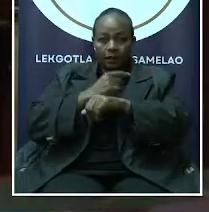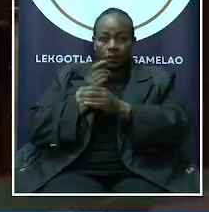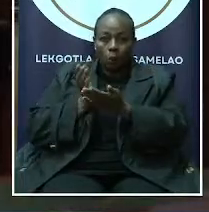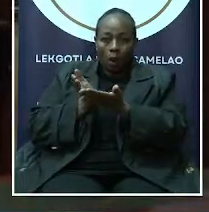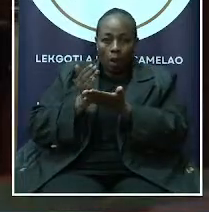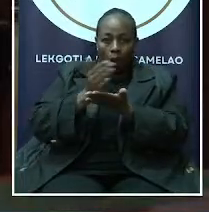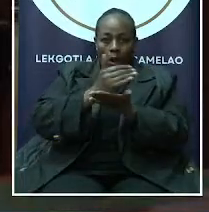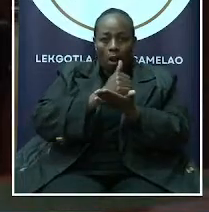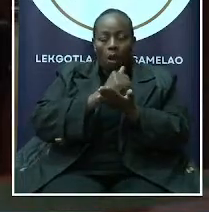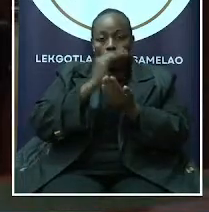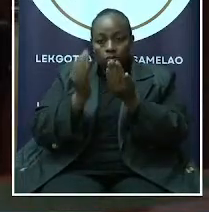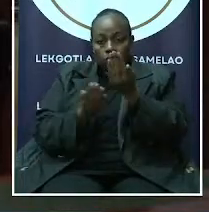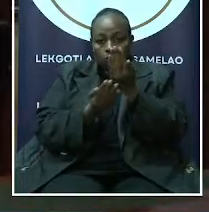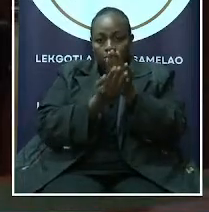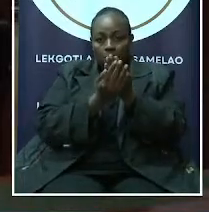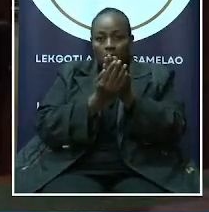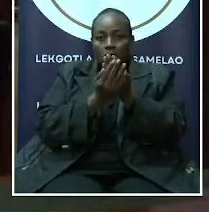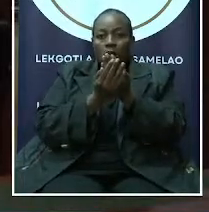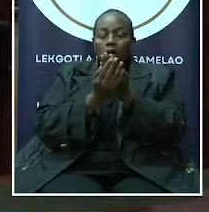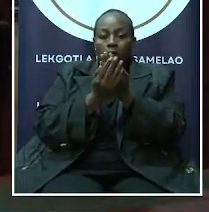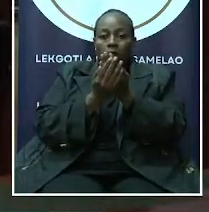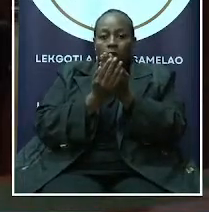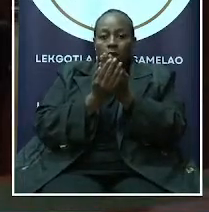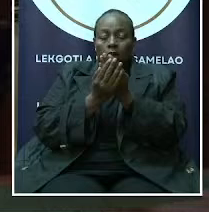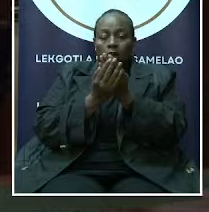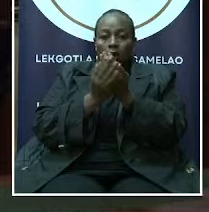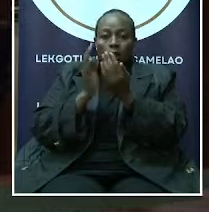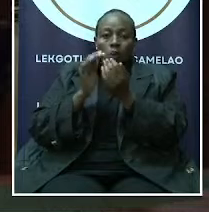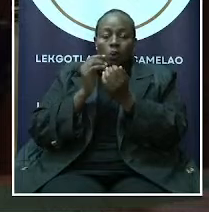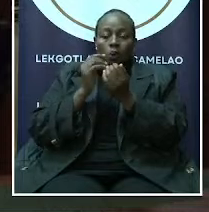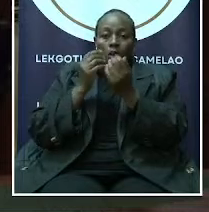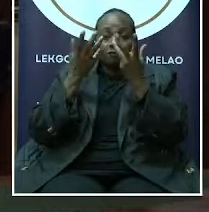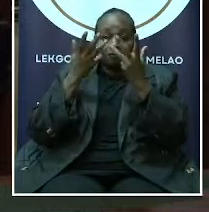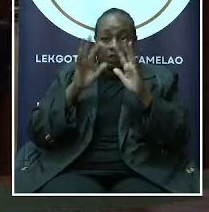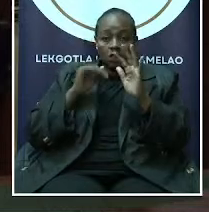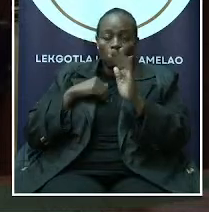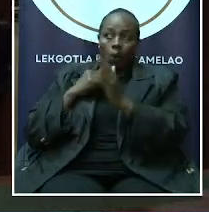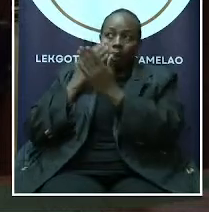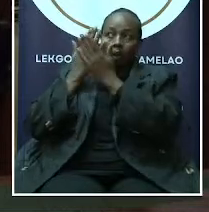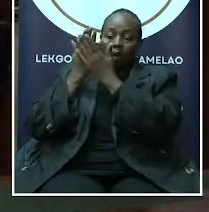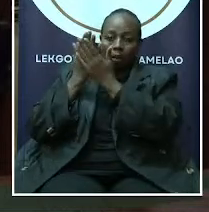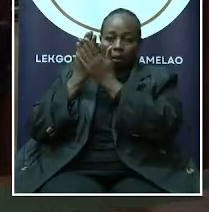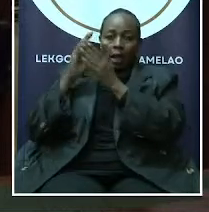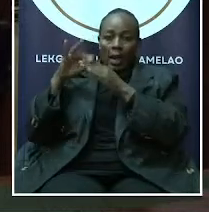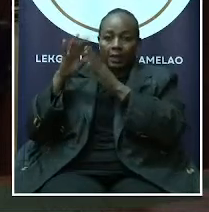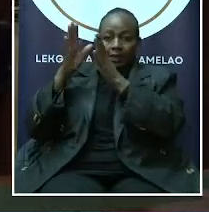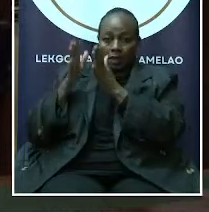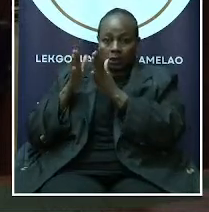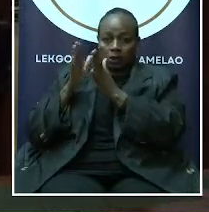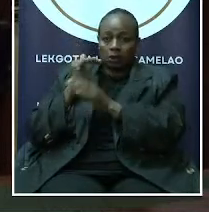consolidated and it will be sent to the leaders of the delegation